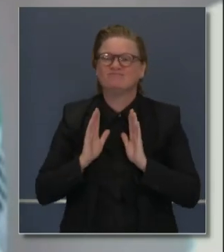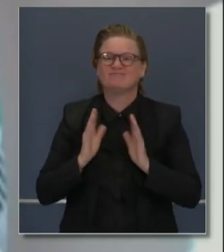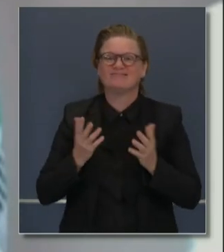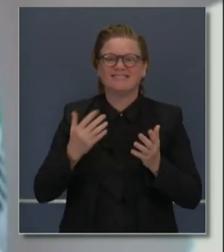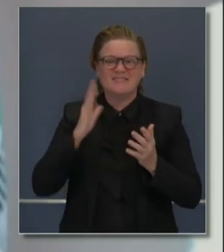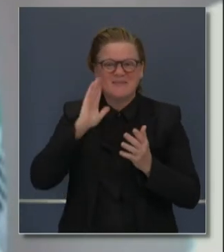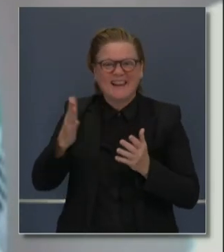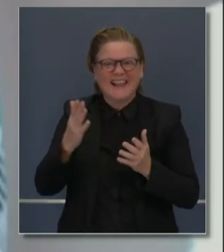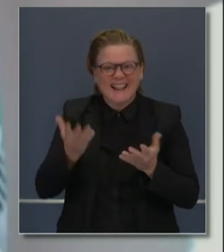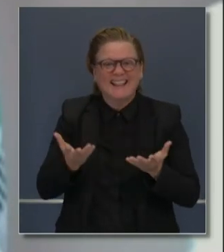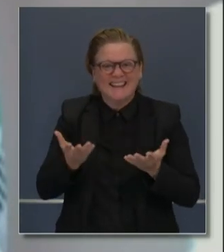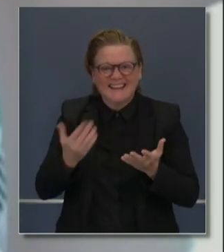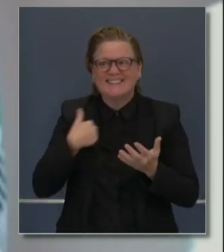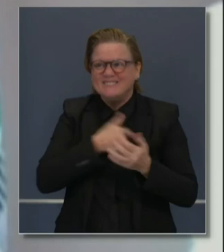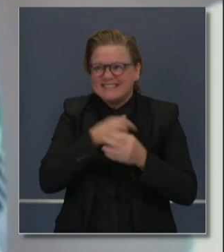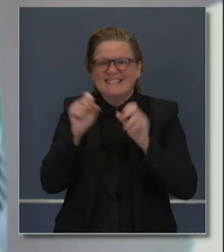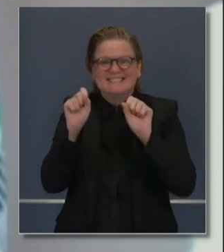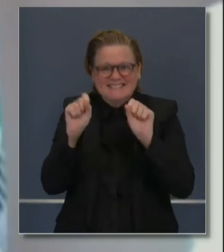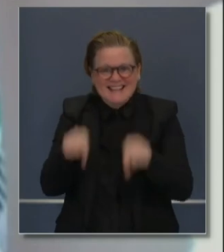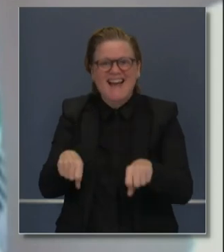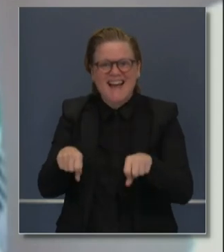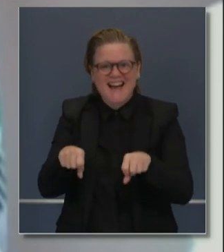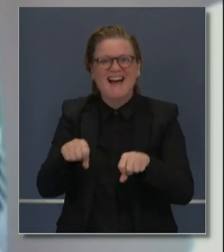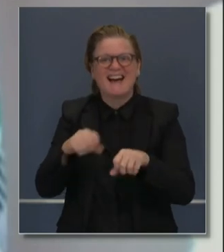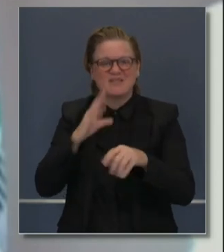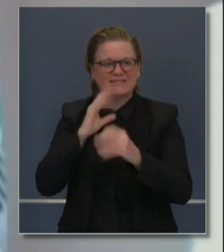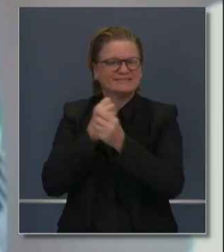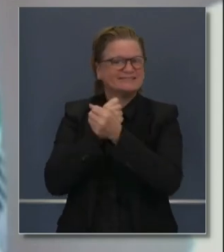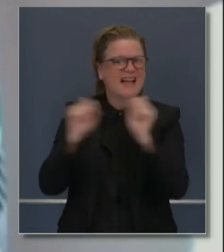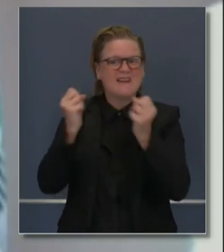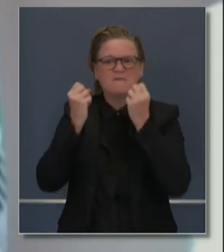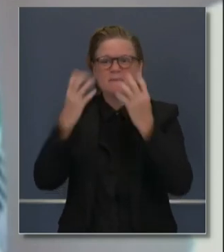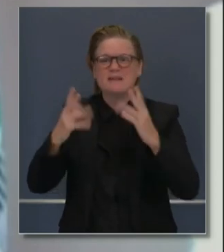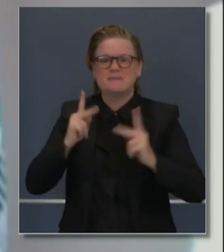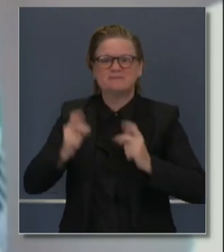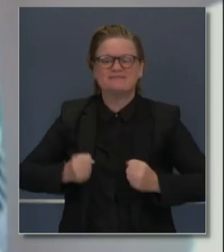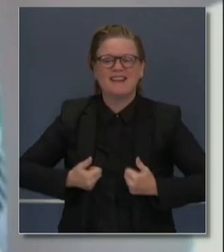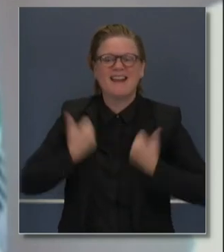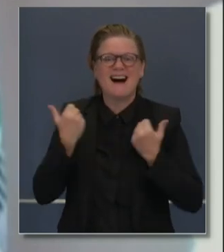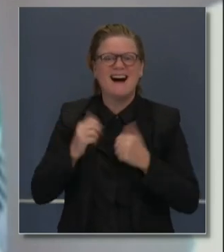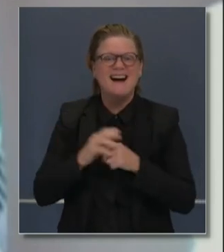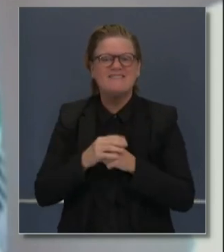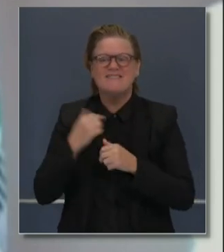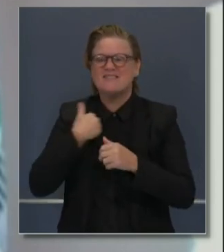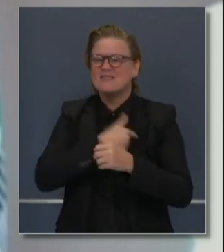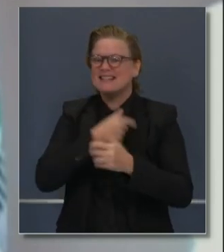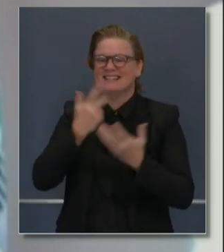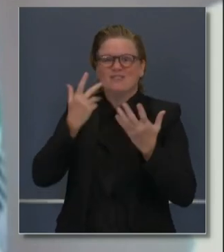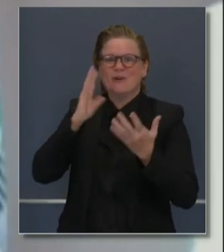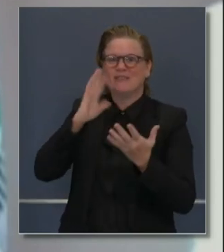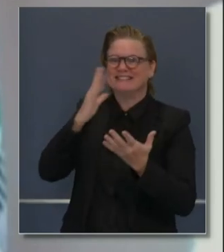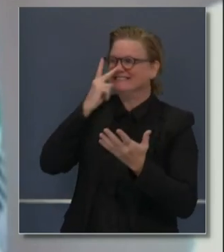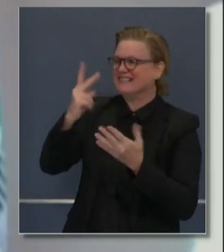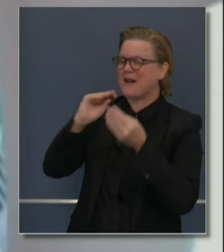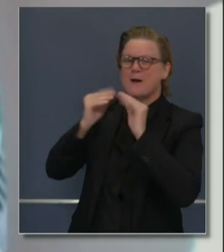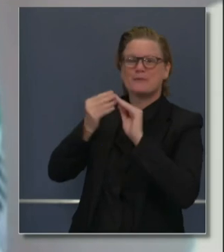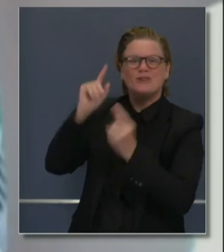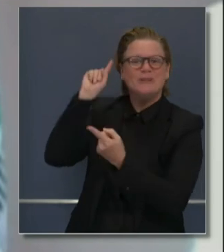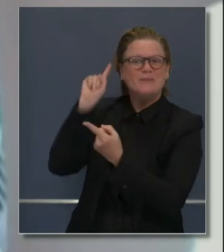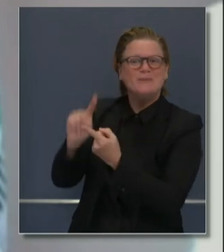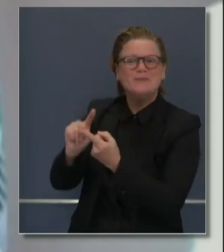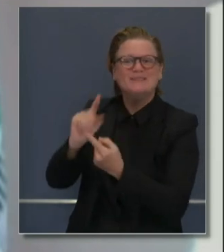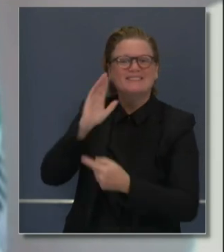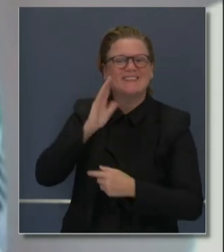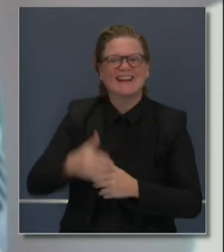certain interventions in a reliable way more quickly. And that's part of what we're considering. So all of that's going to be built